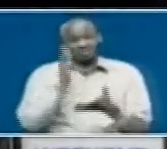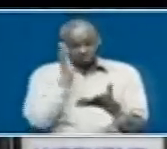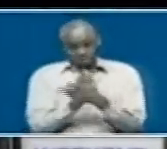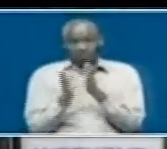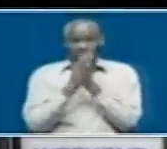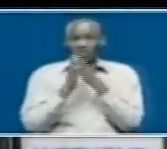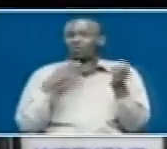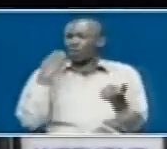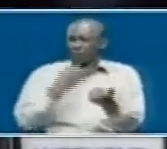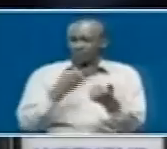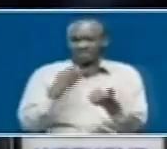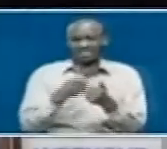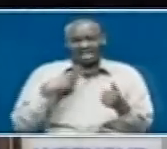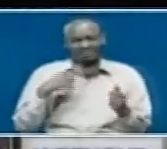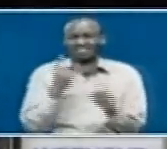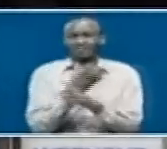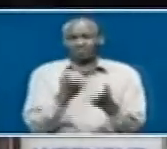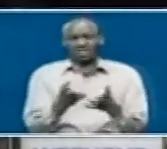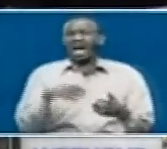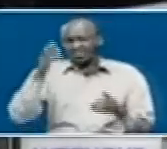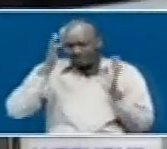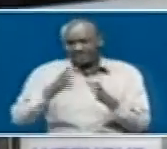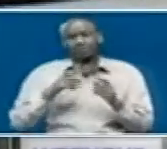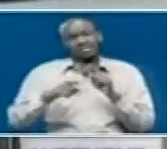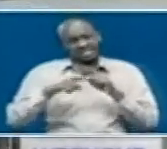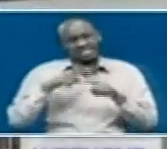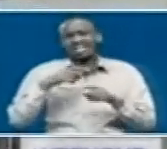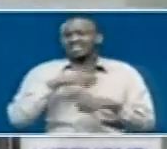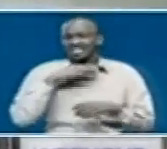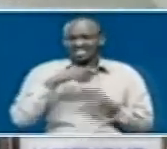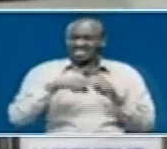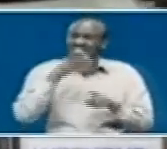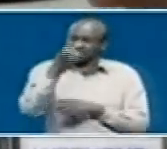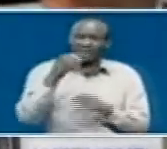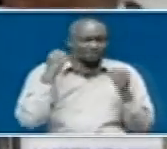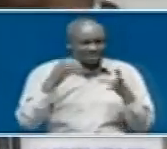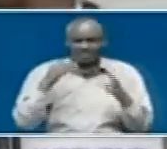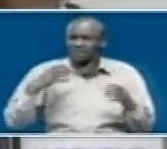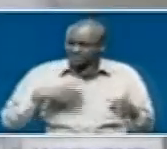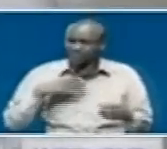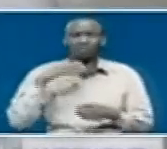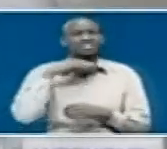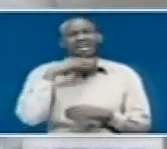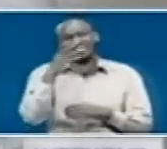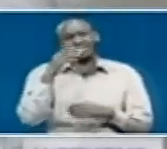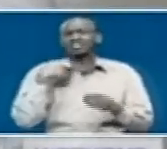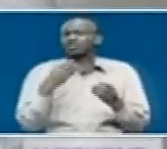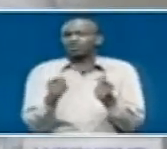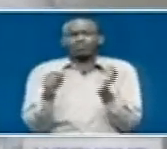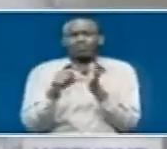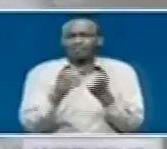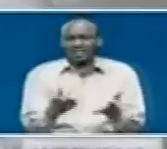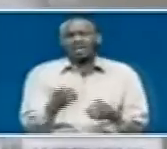complicate a scenario in which yet another person has been killed in Mombasa, piling on the numbers of unsolved murders. What is certain is